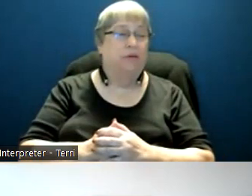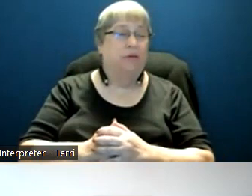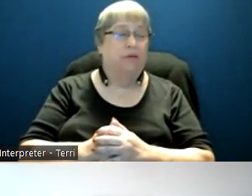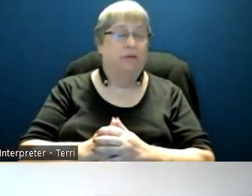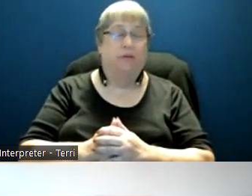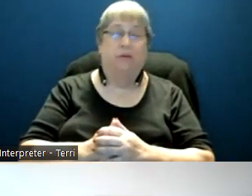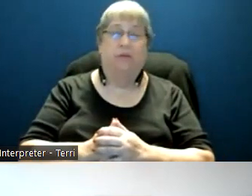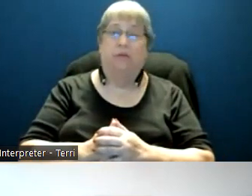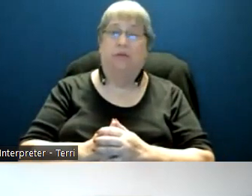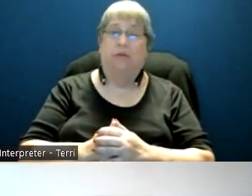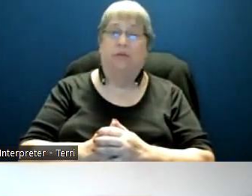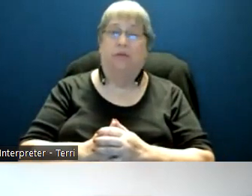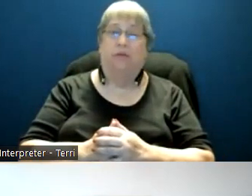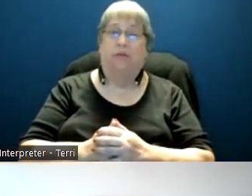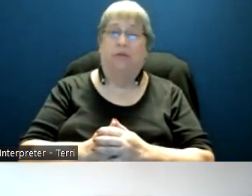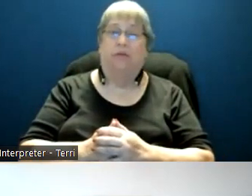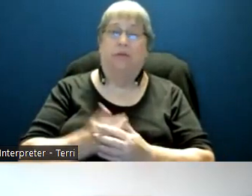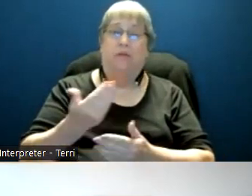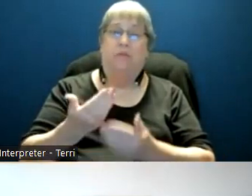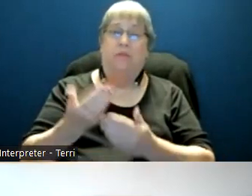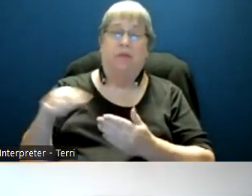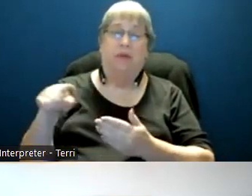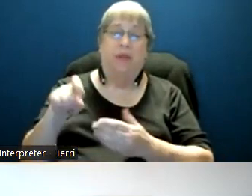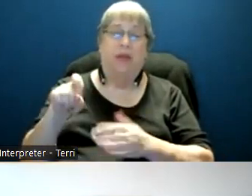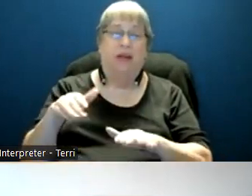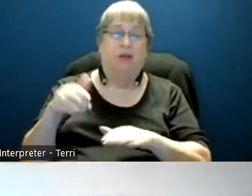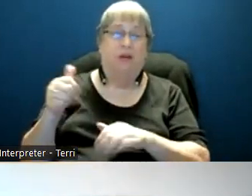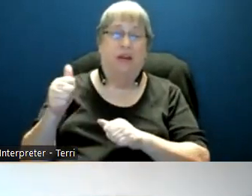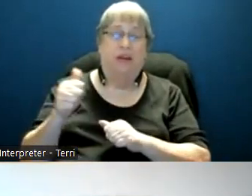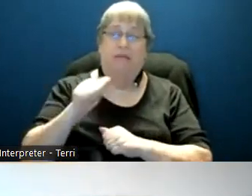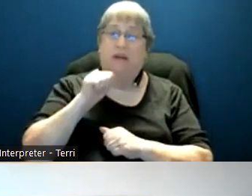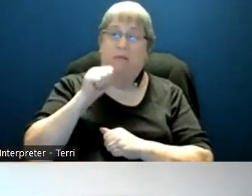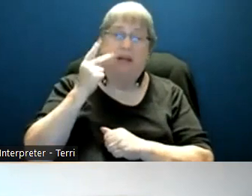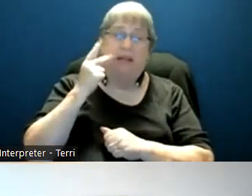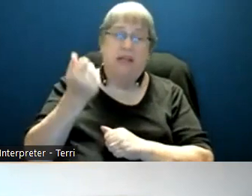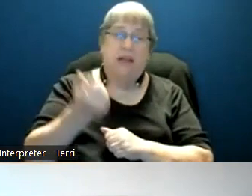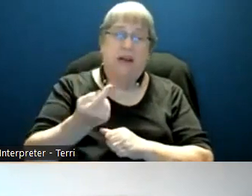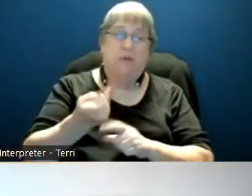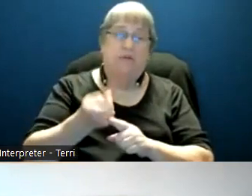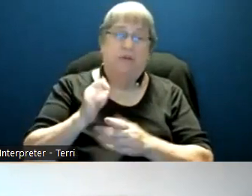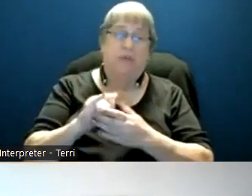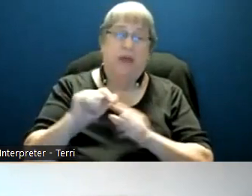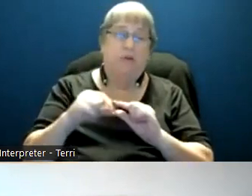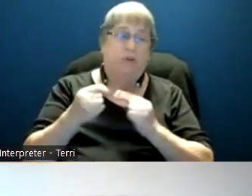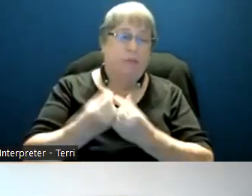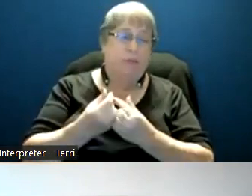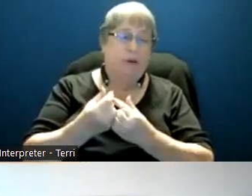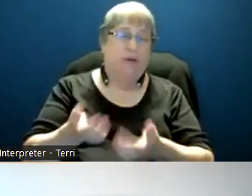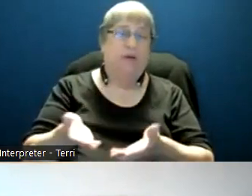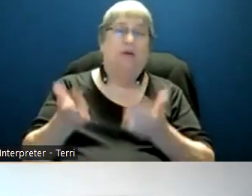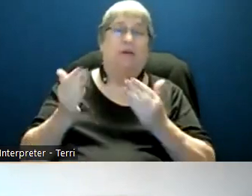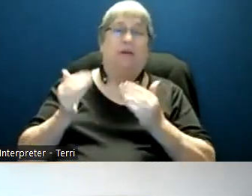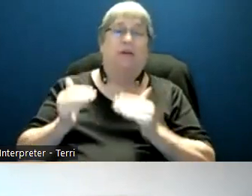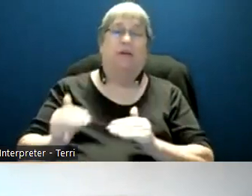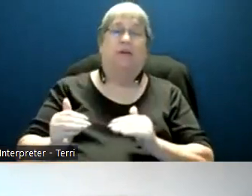They may have had to leave because I'm not seeing anybody that was in that group. So then we'll jump to